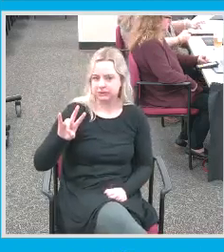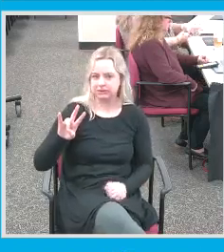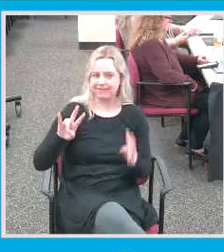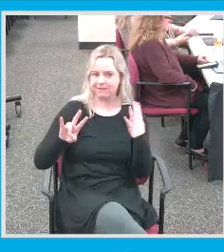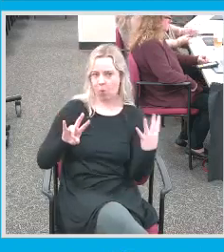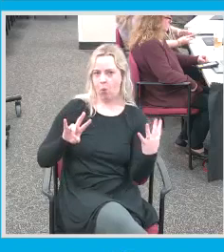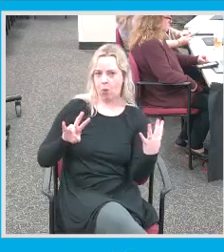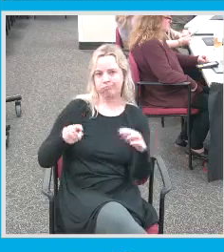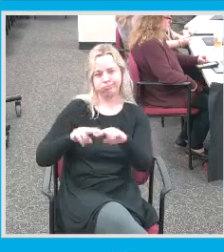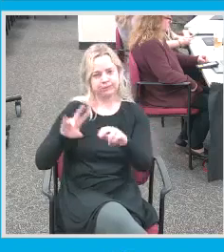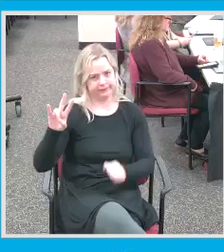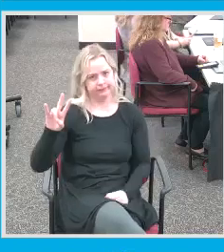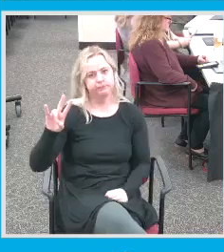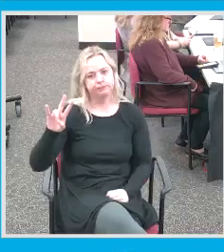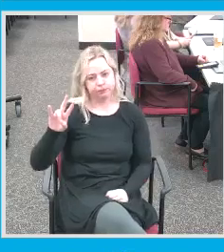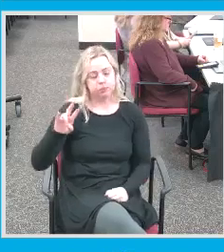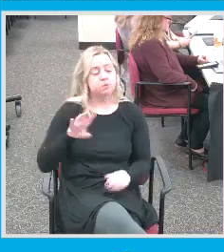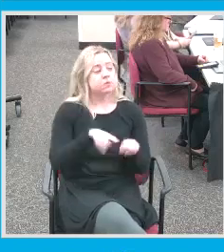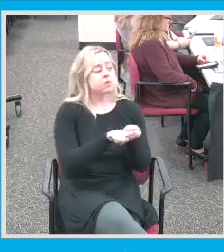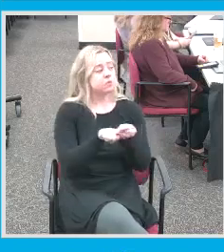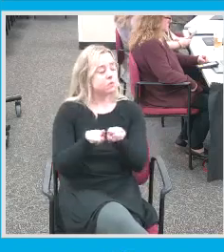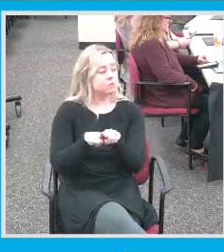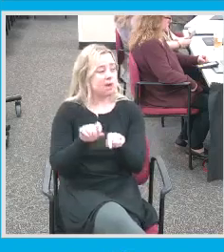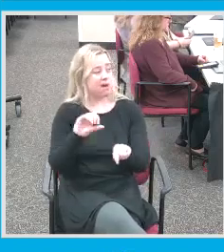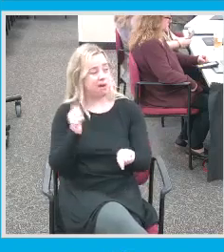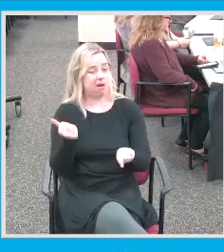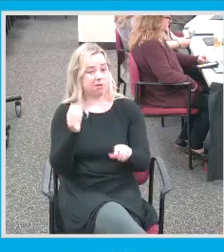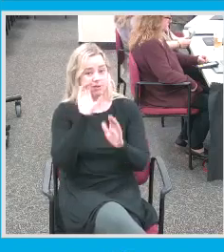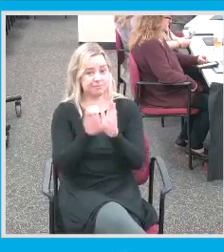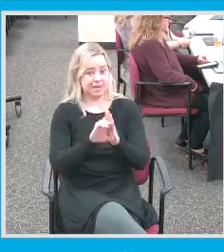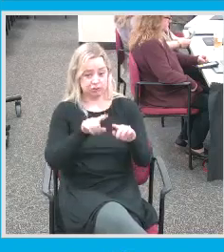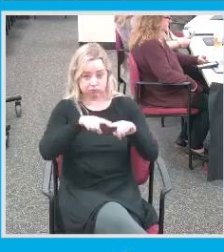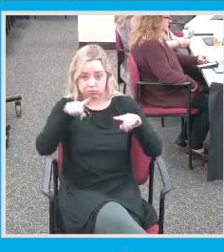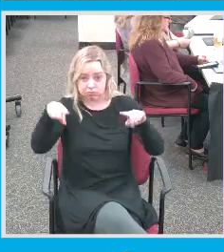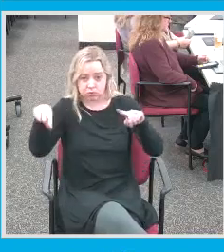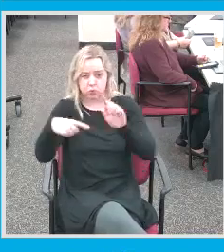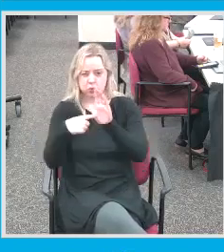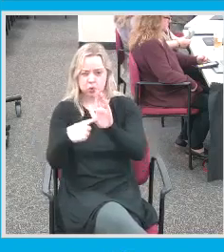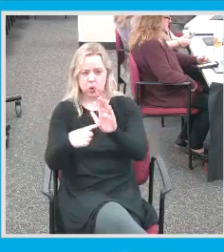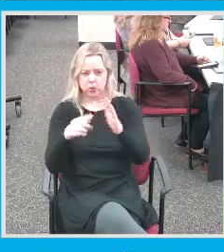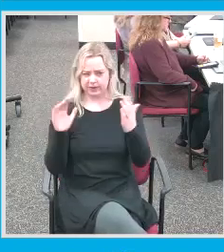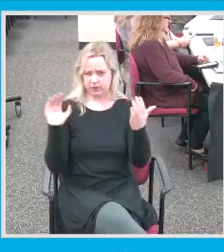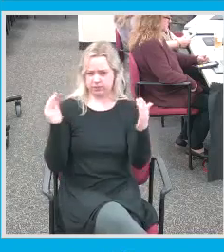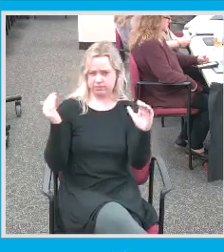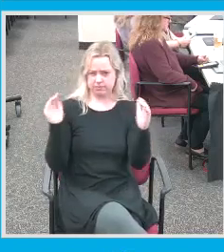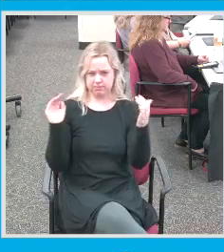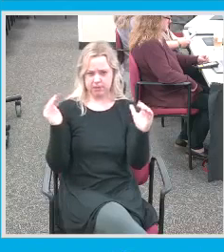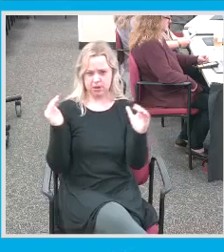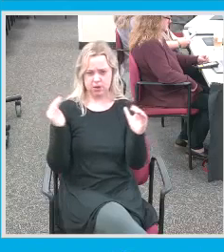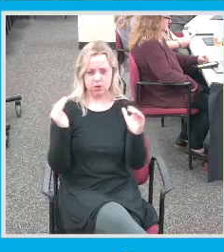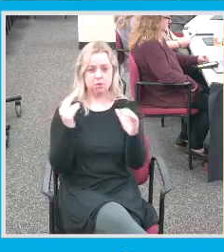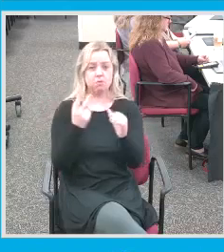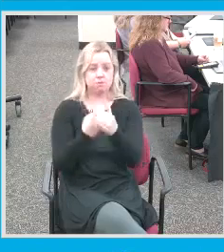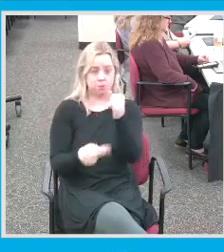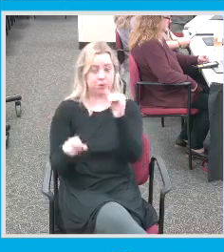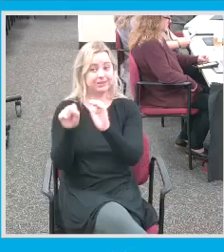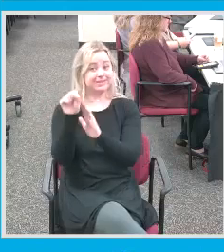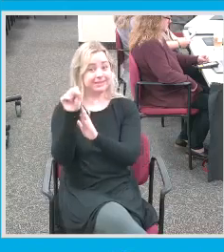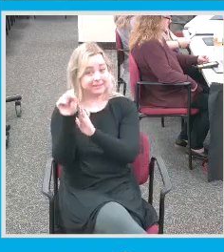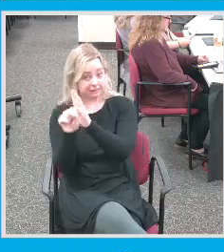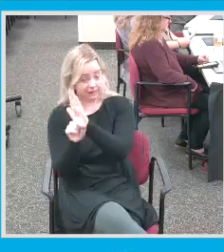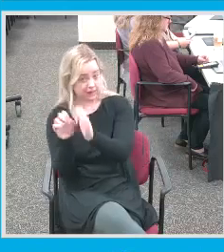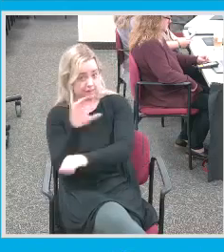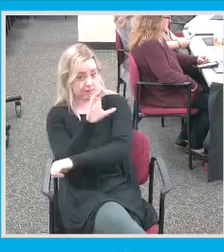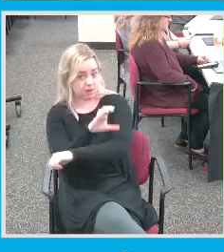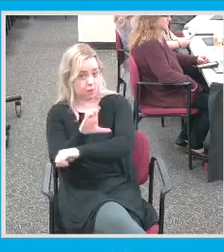then also the other graph shows our rate compared to both the state of Colorado and national